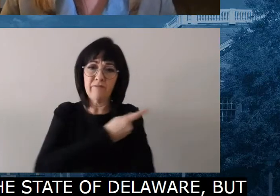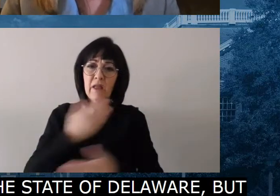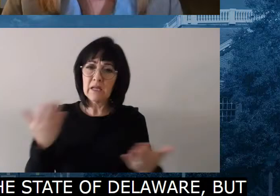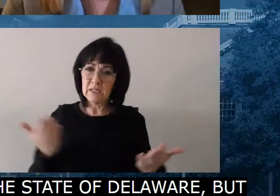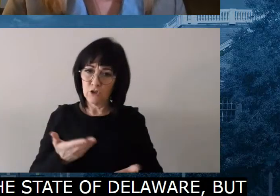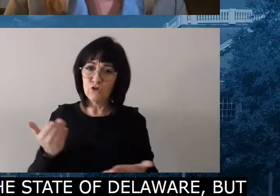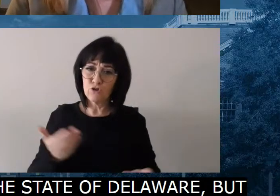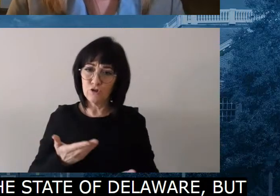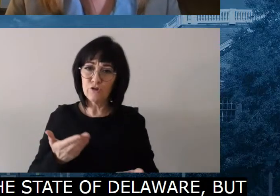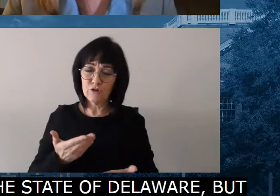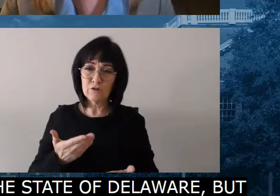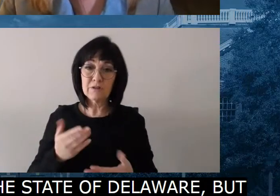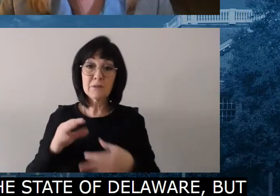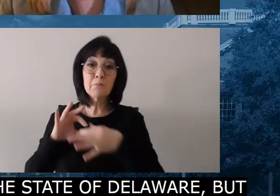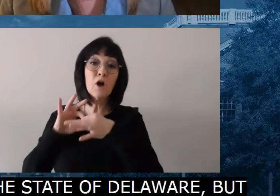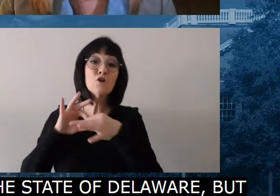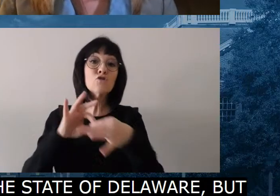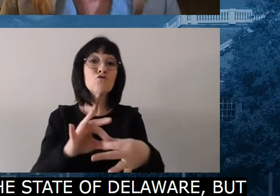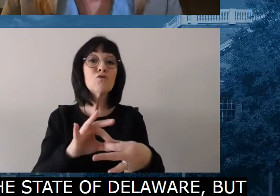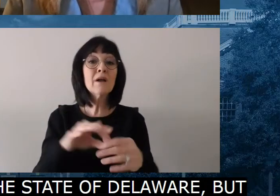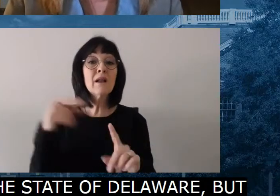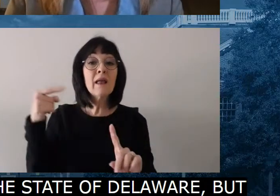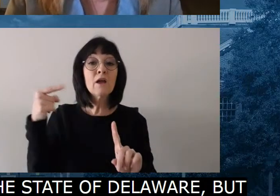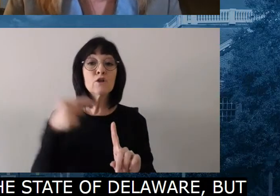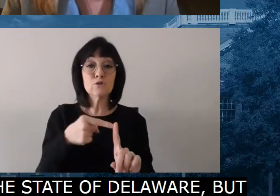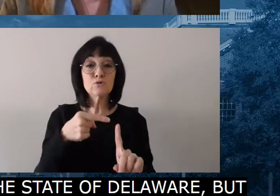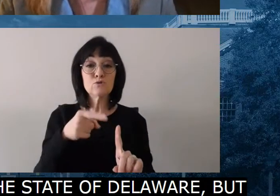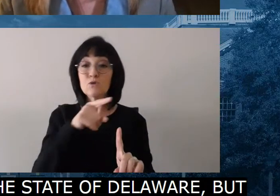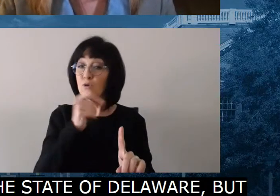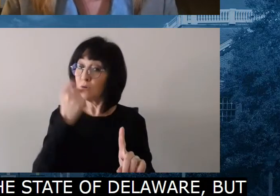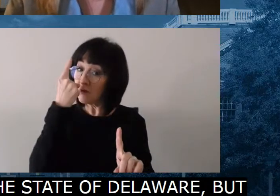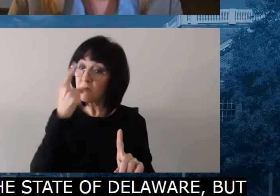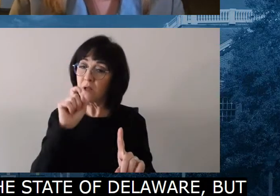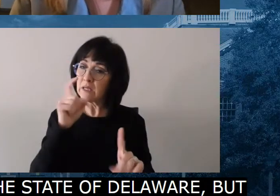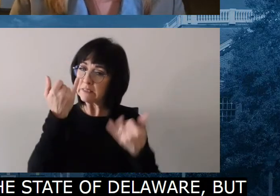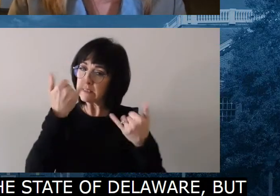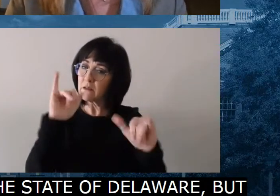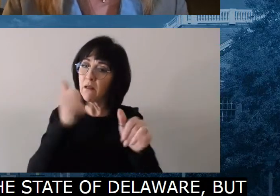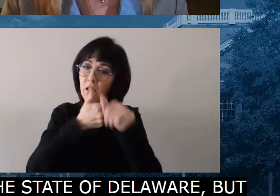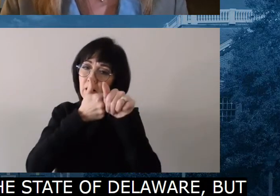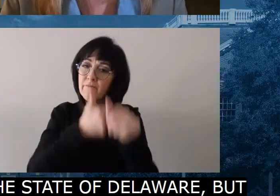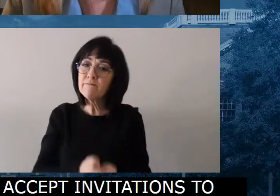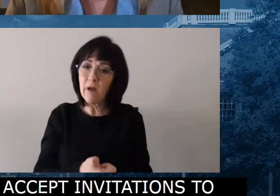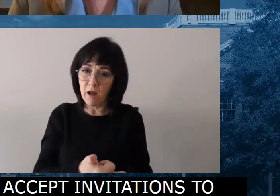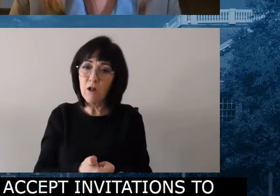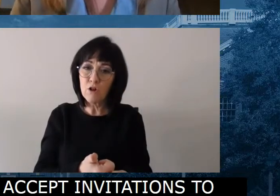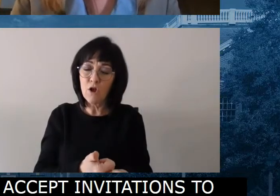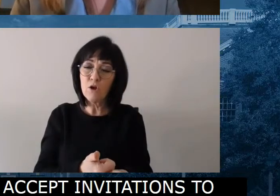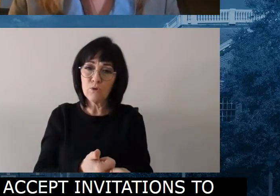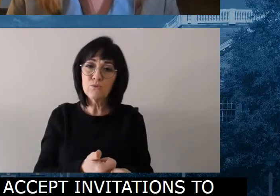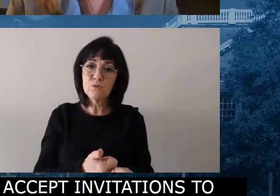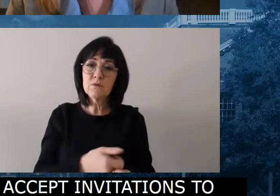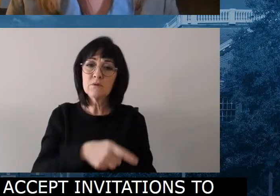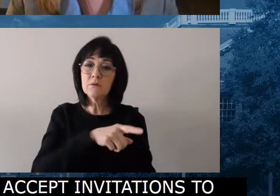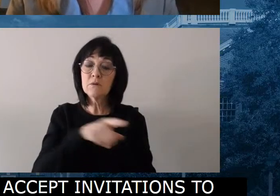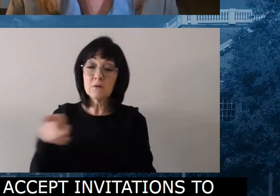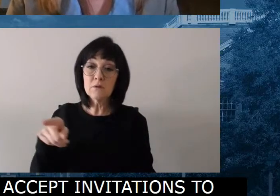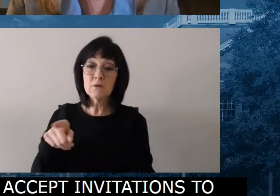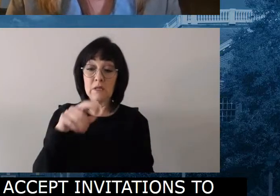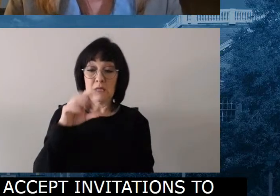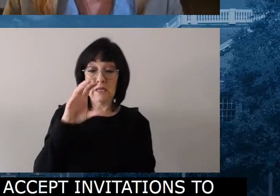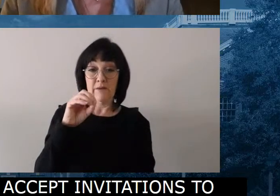it relates to where we are with our vaccinating those who are 50 and older or underlying conditions, we are really focused